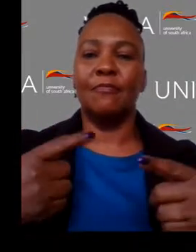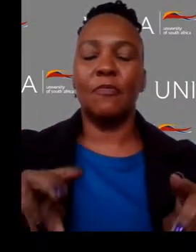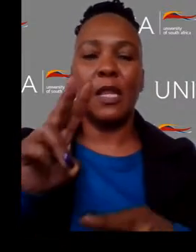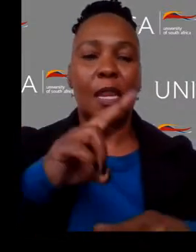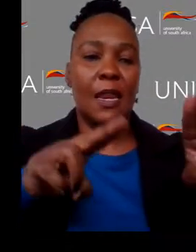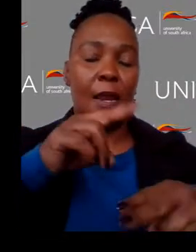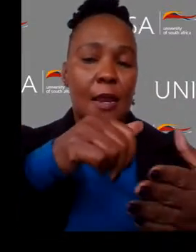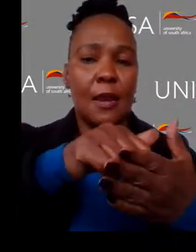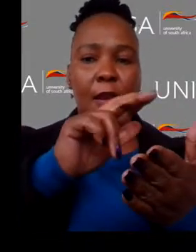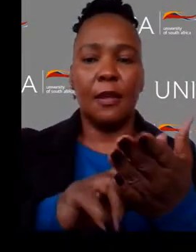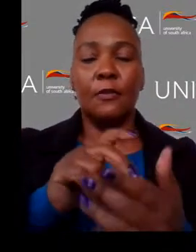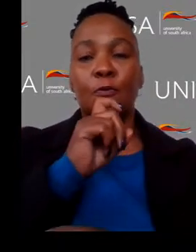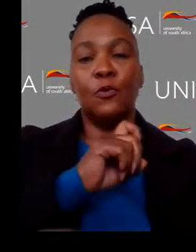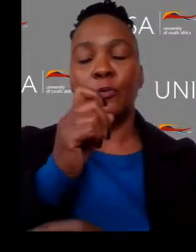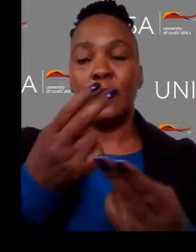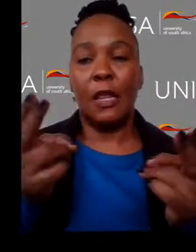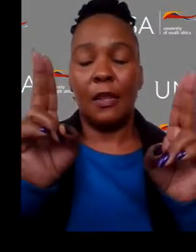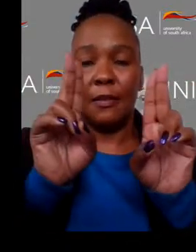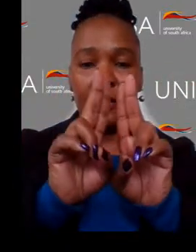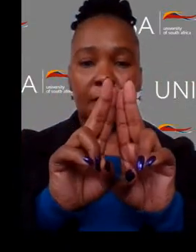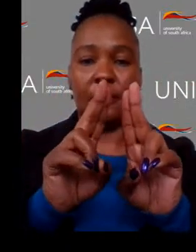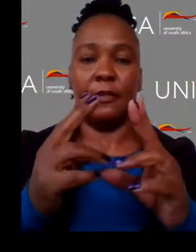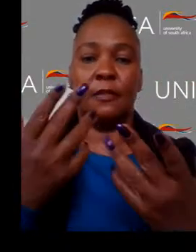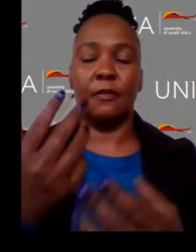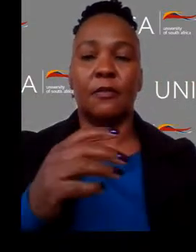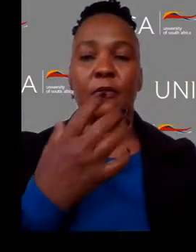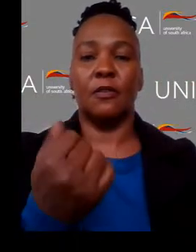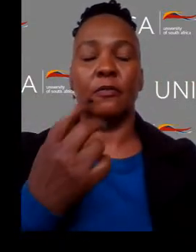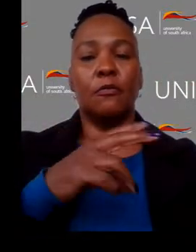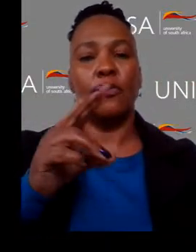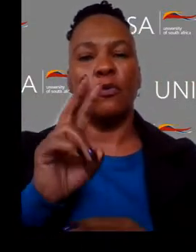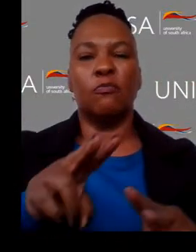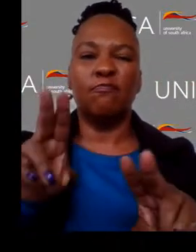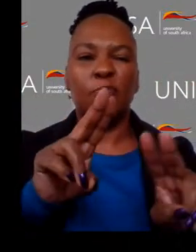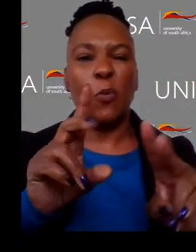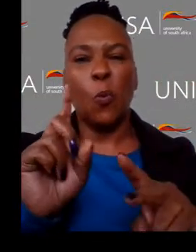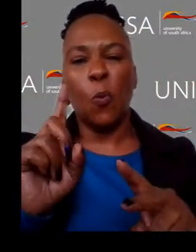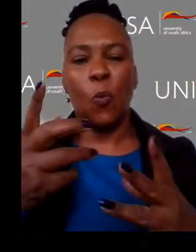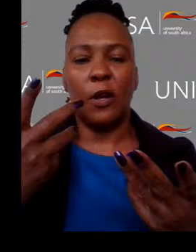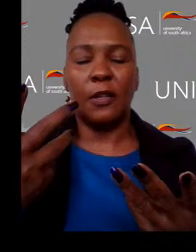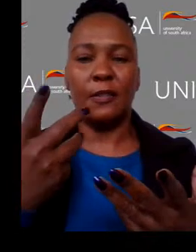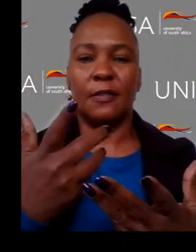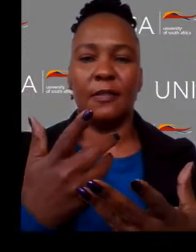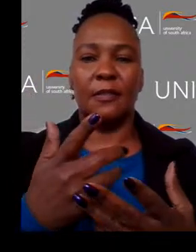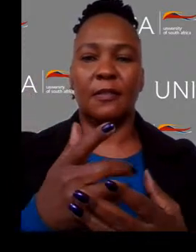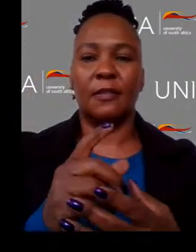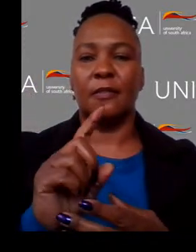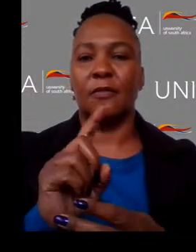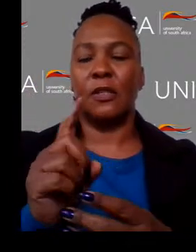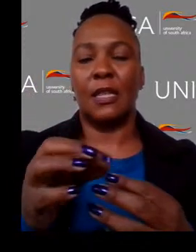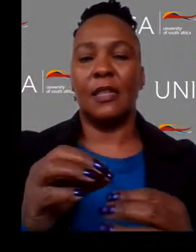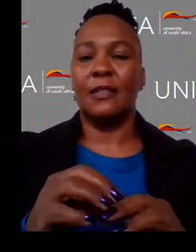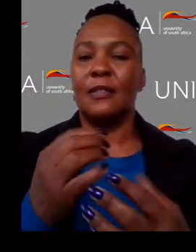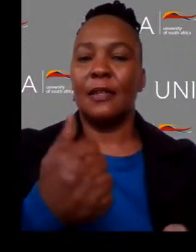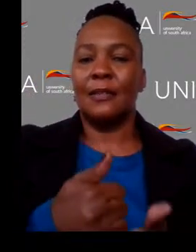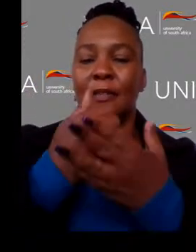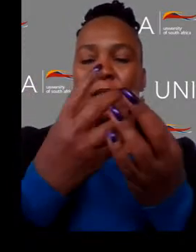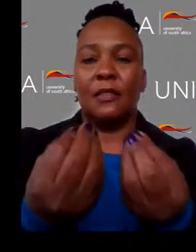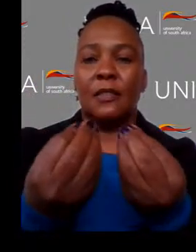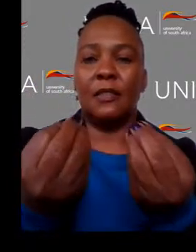being used by the universities. We'll have a look at some of the recommended devices for the